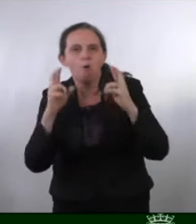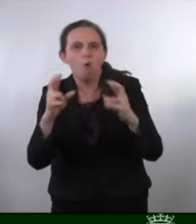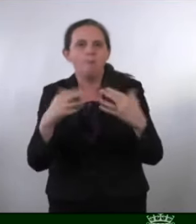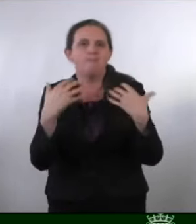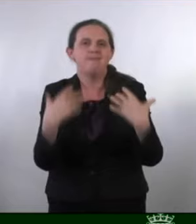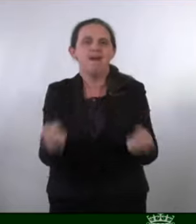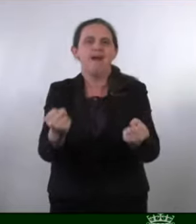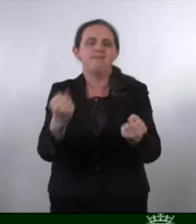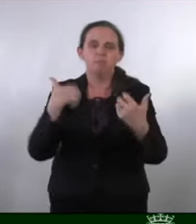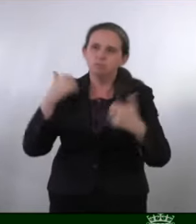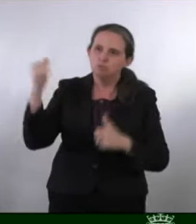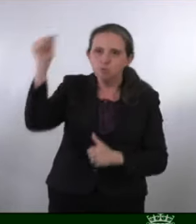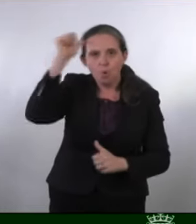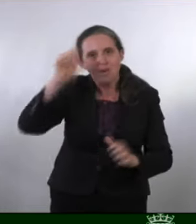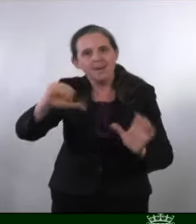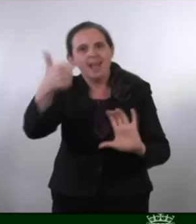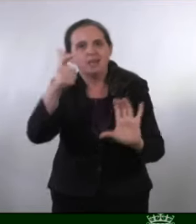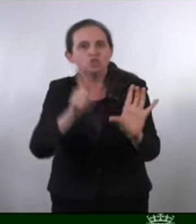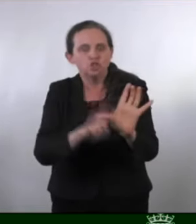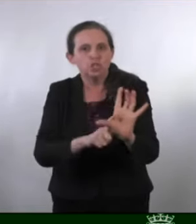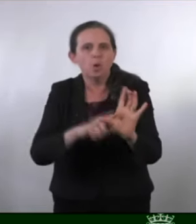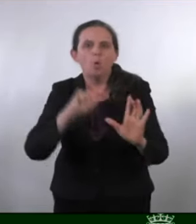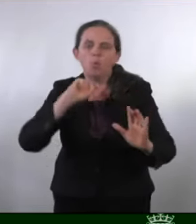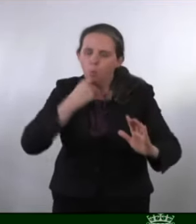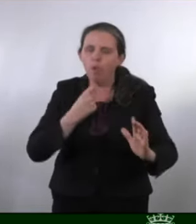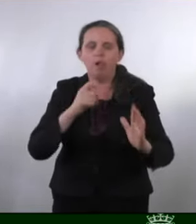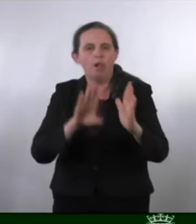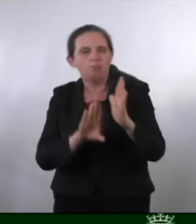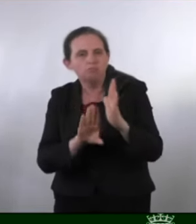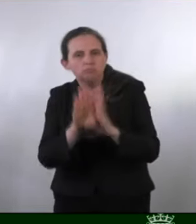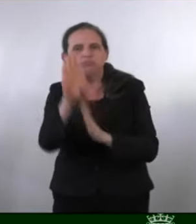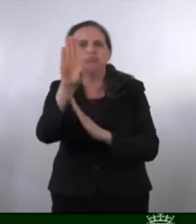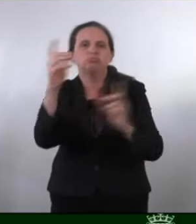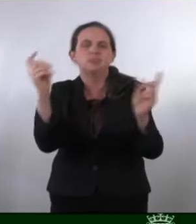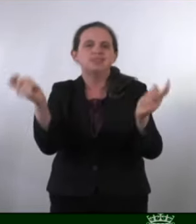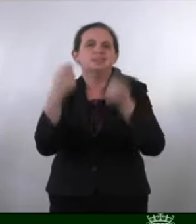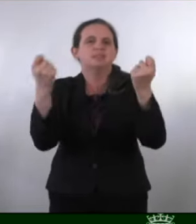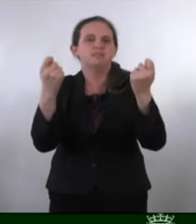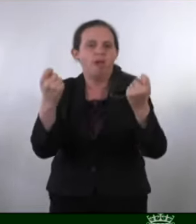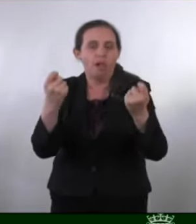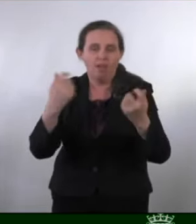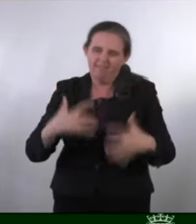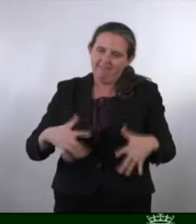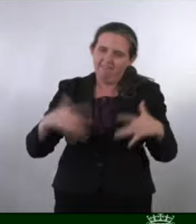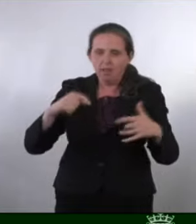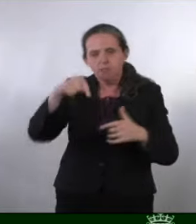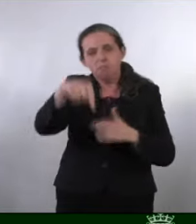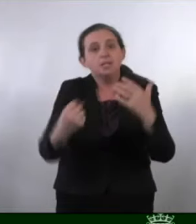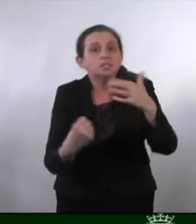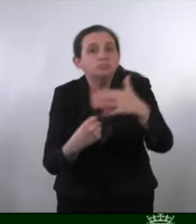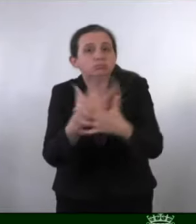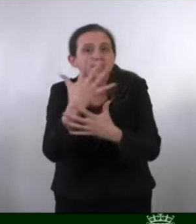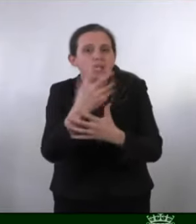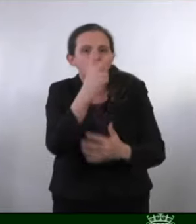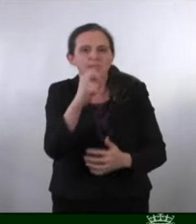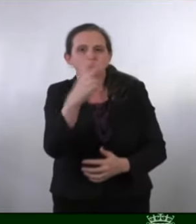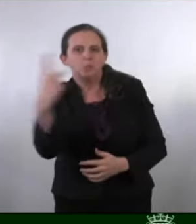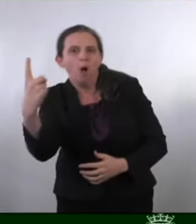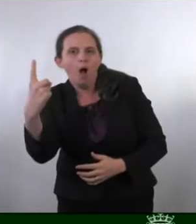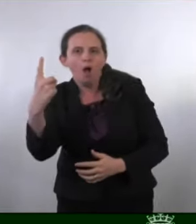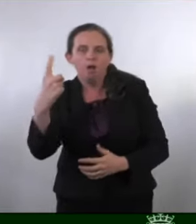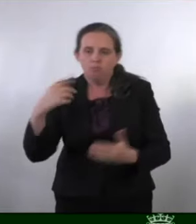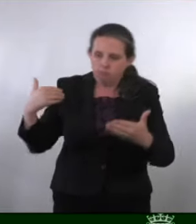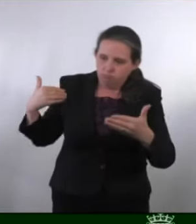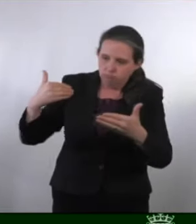year we will succeed. By the spring, these advances should reduce the need for the restrictions we've endured